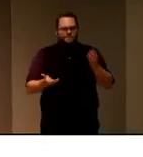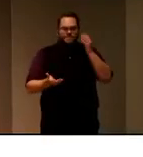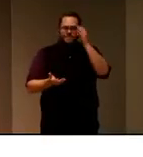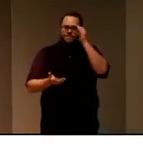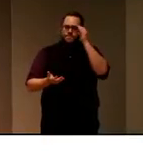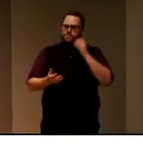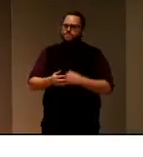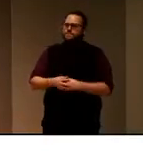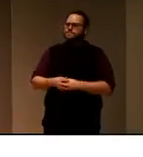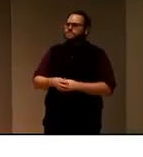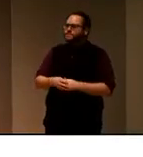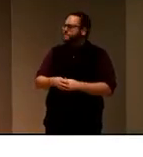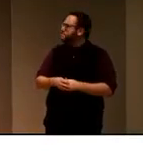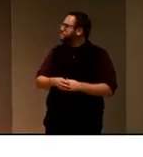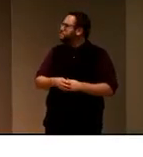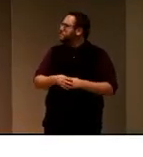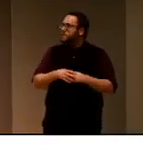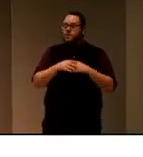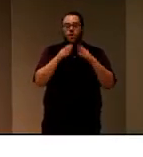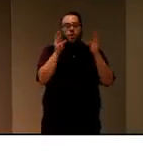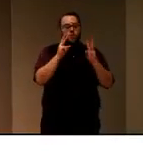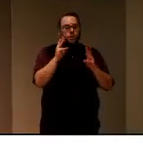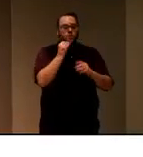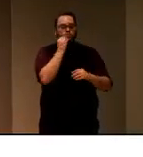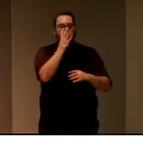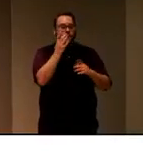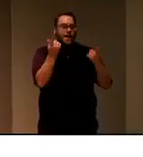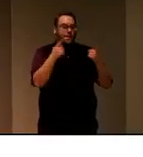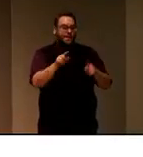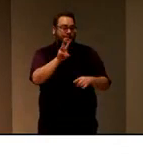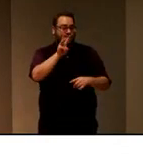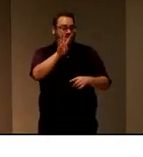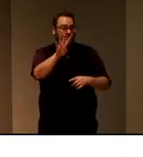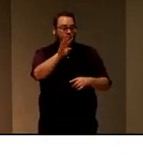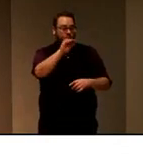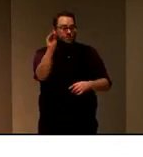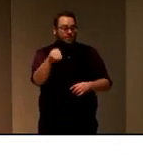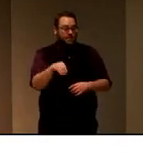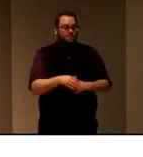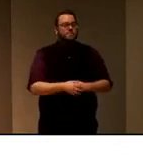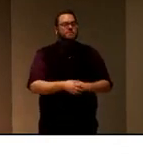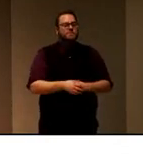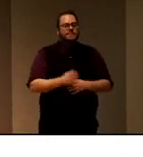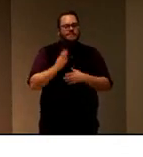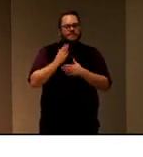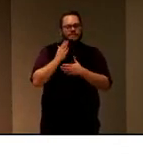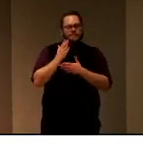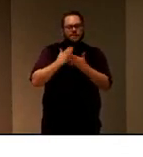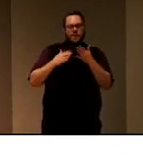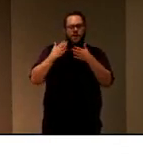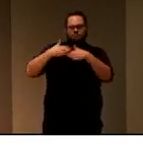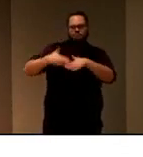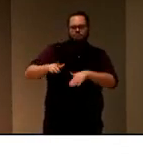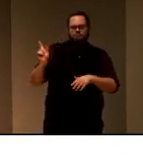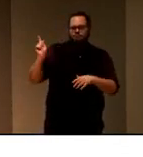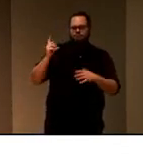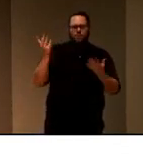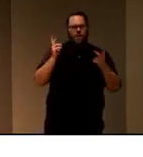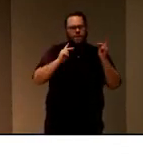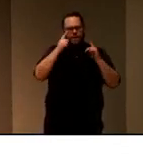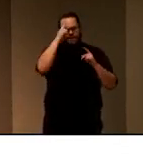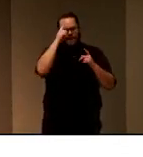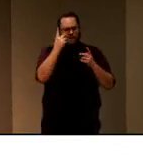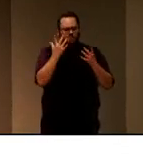So global warming is happening, 64%. And then there's sort of some breakdown here in regards to what people think